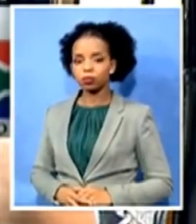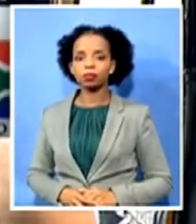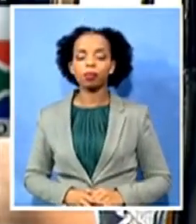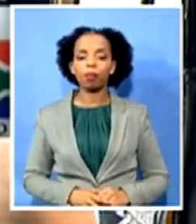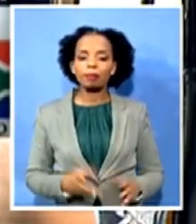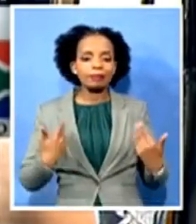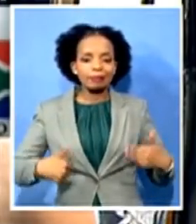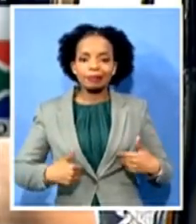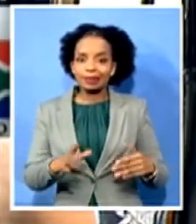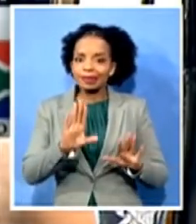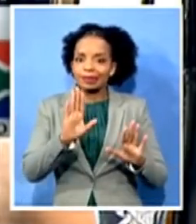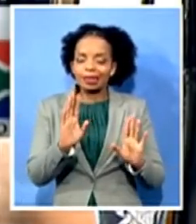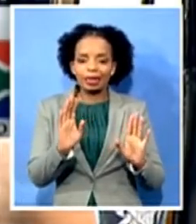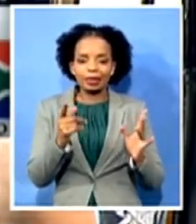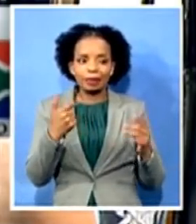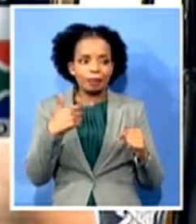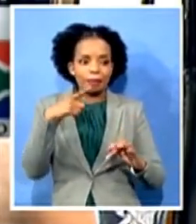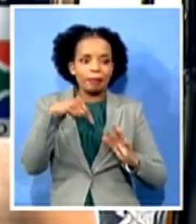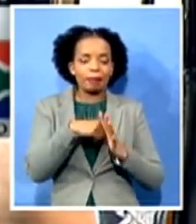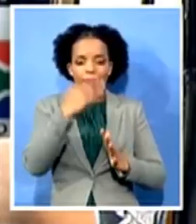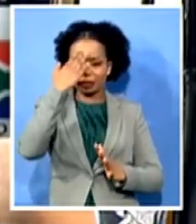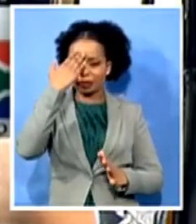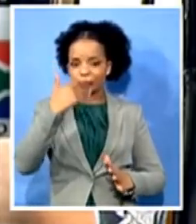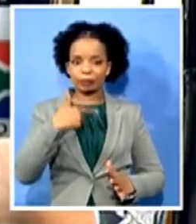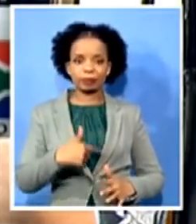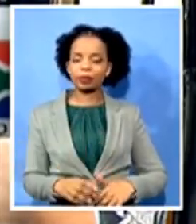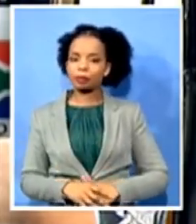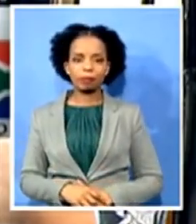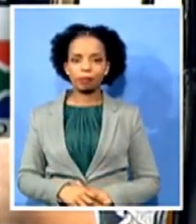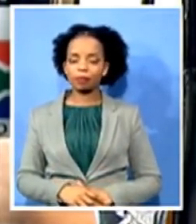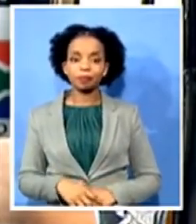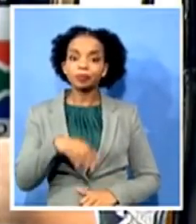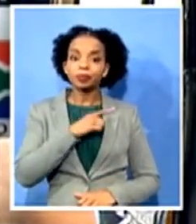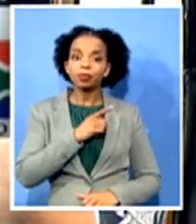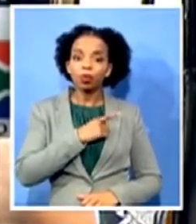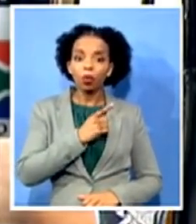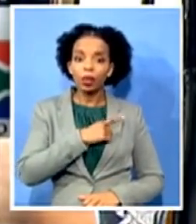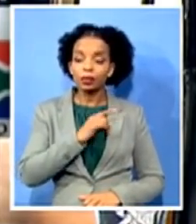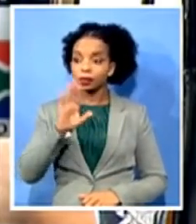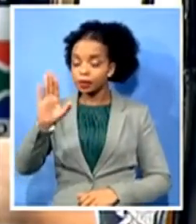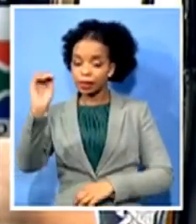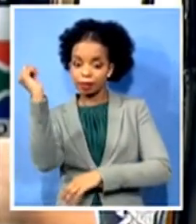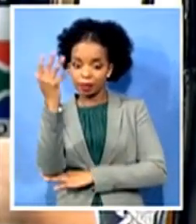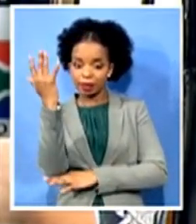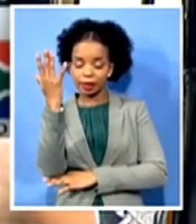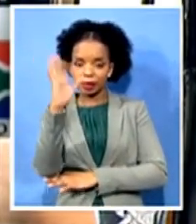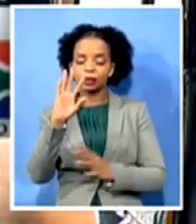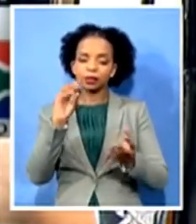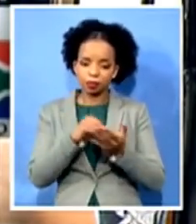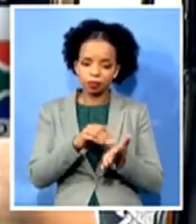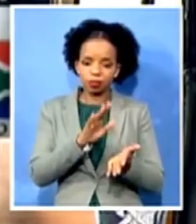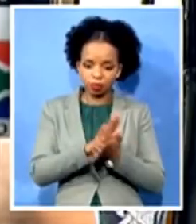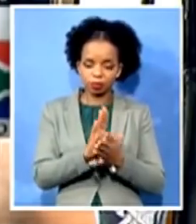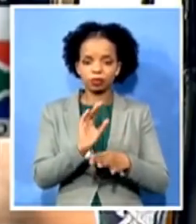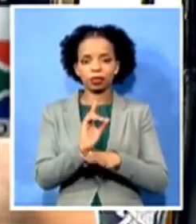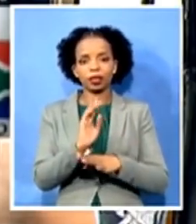their presentation, they have been dealing with this database. Yes. They knew how to go about dealing with this database Yes.